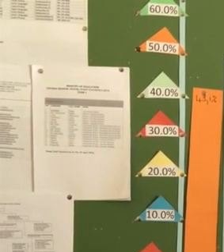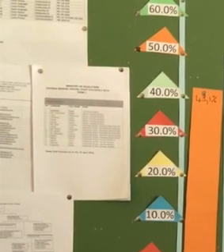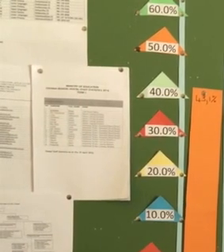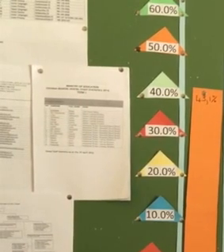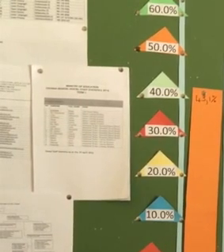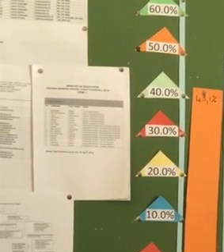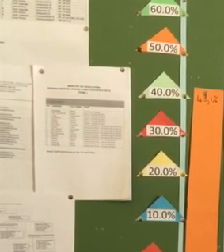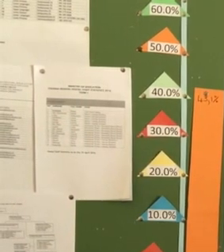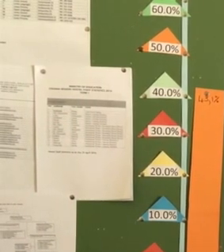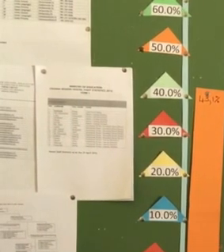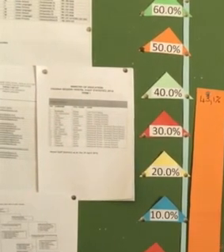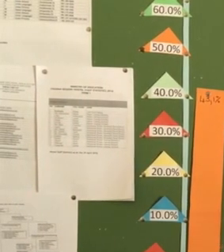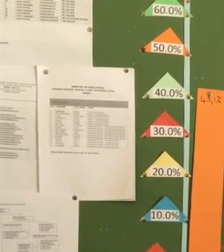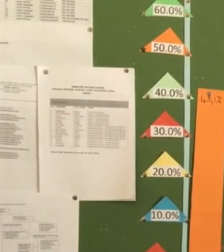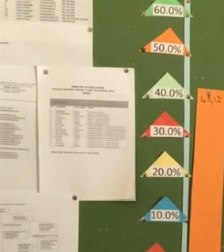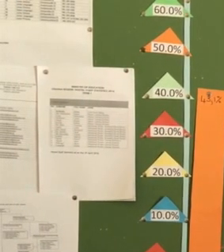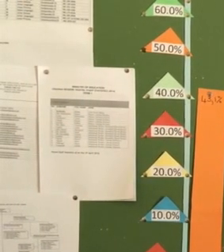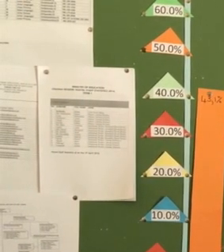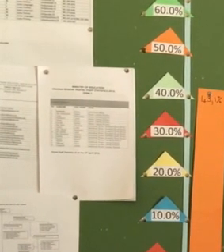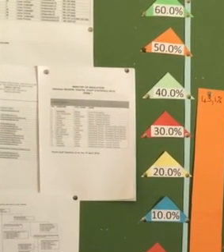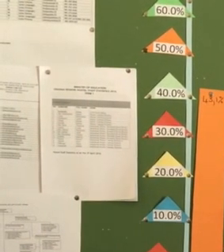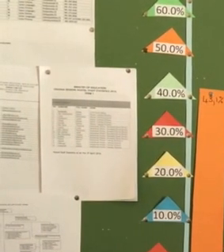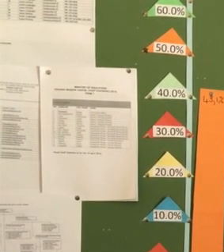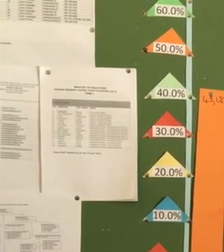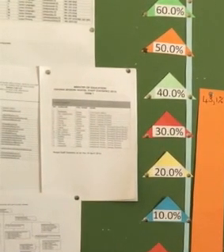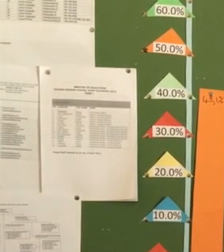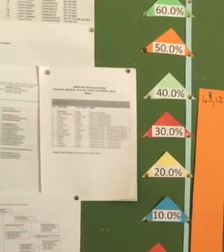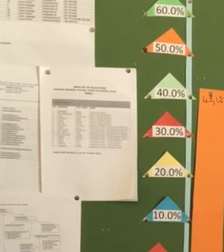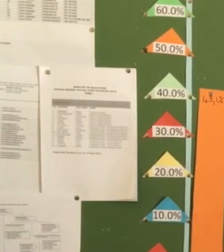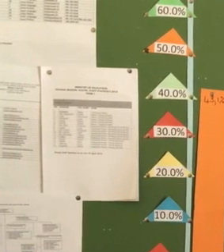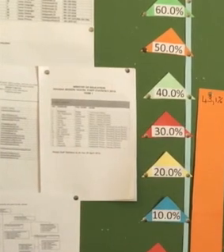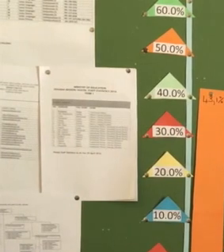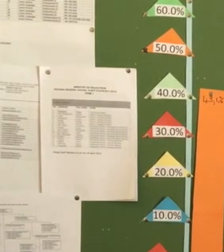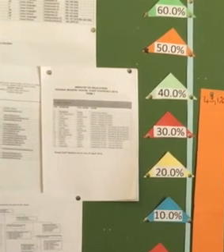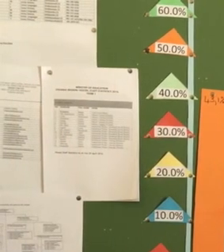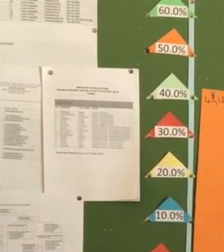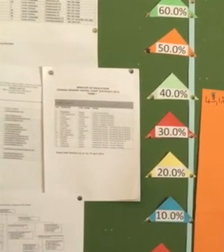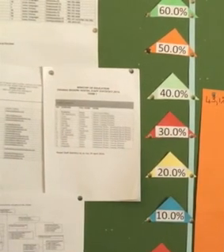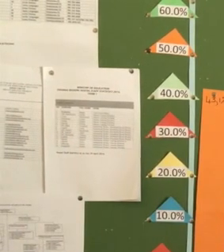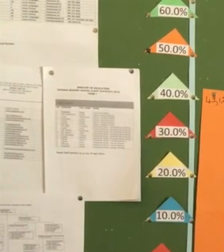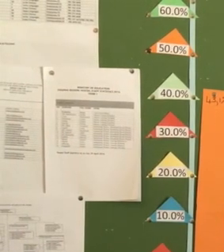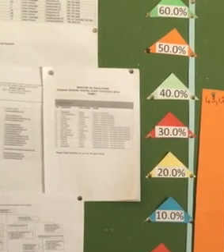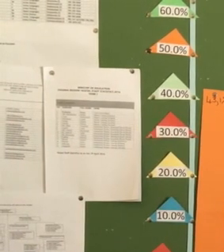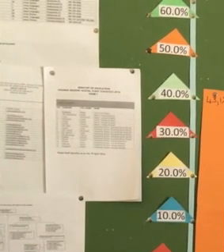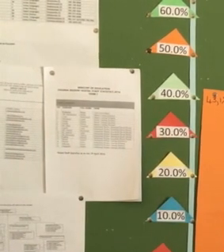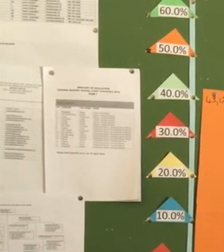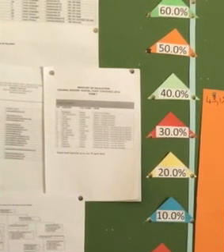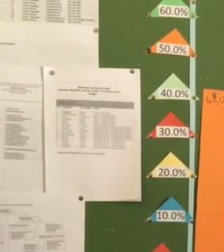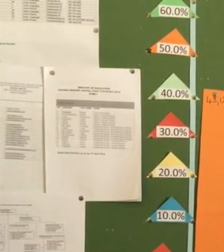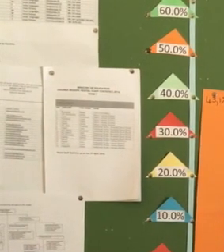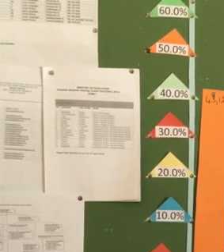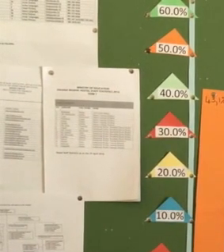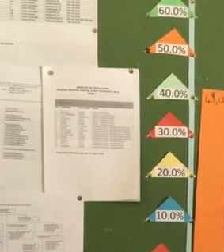are very old, and then walking is a challenge to them. And also it is